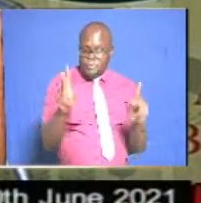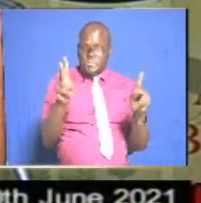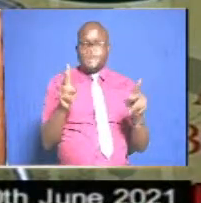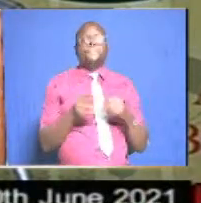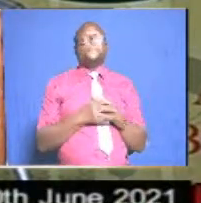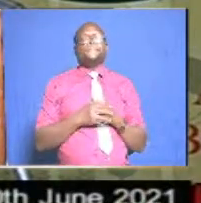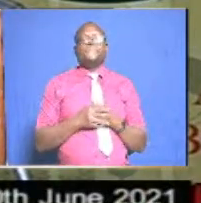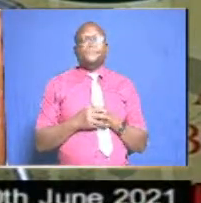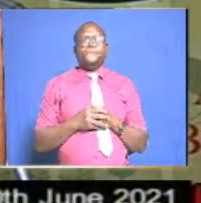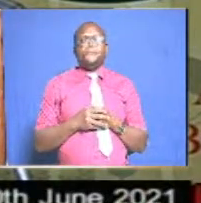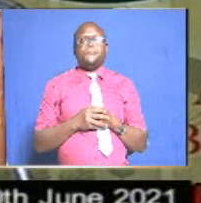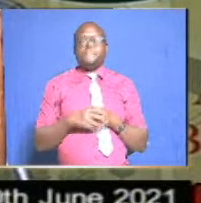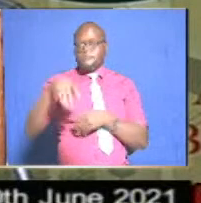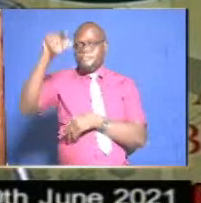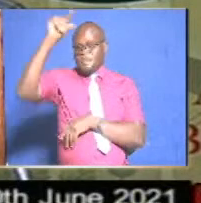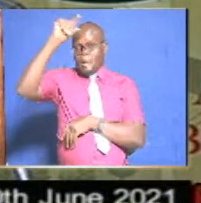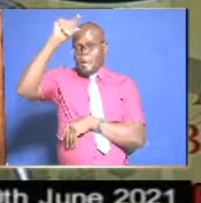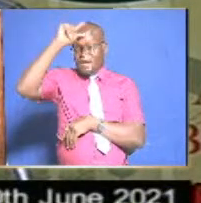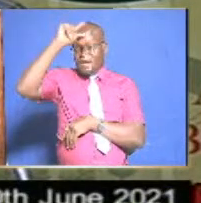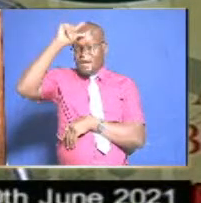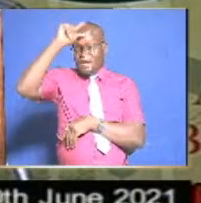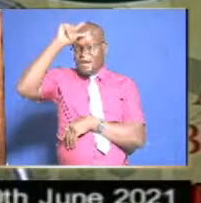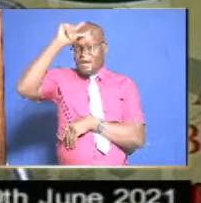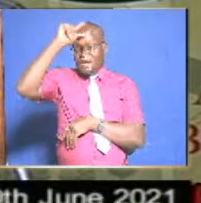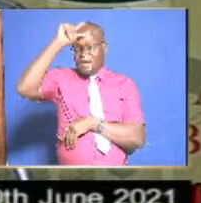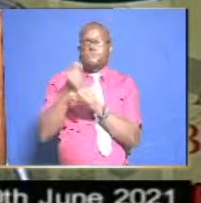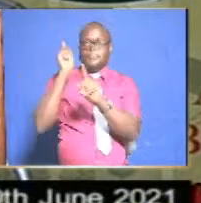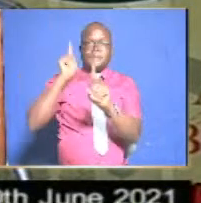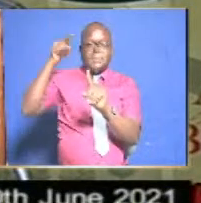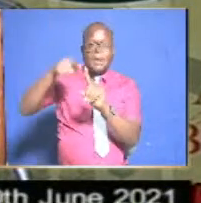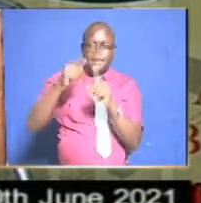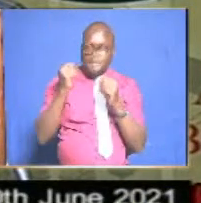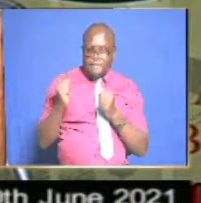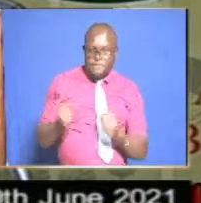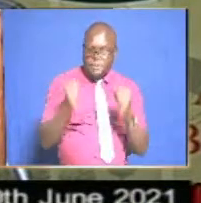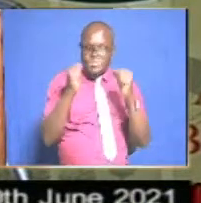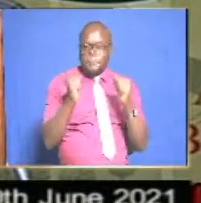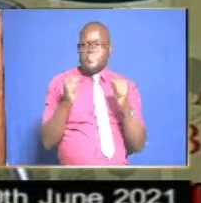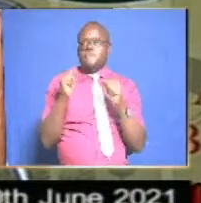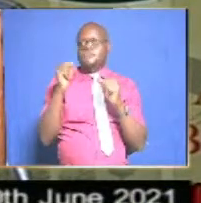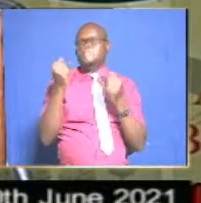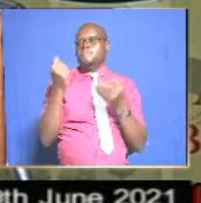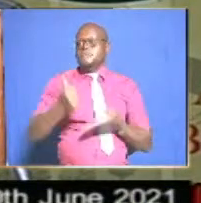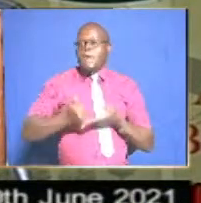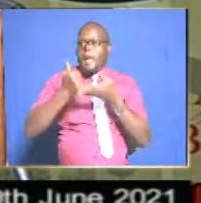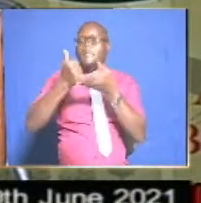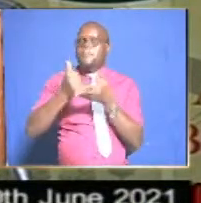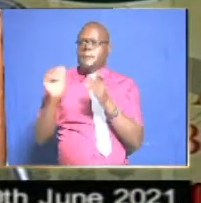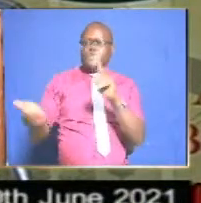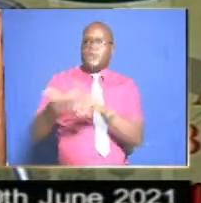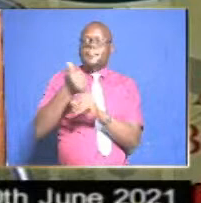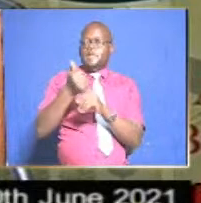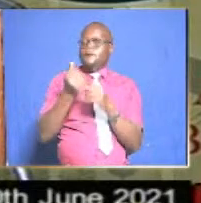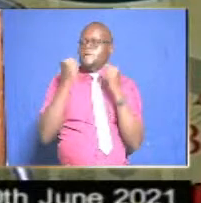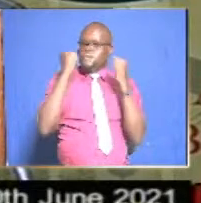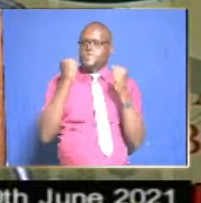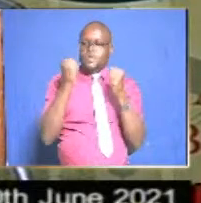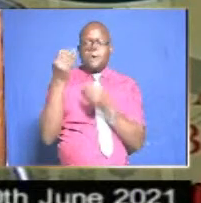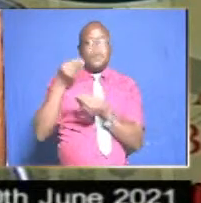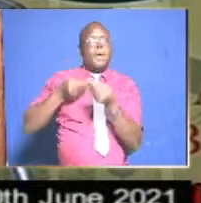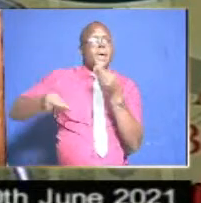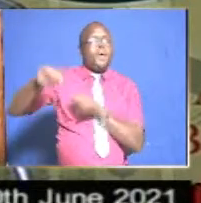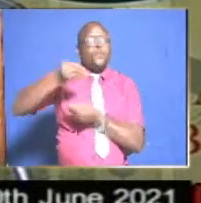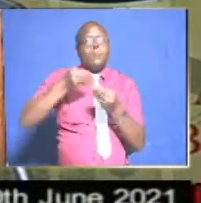Speaker, the government will also undertake the strategic interventions to achieve a resilient and sustainable economic